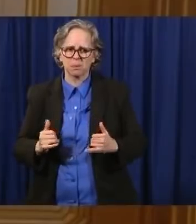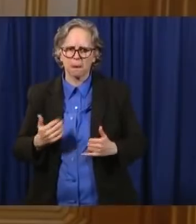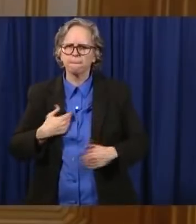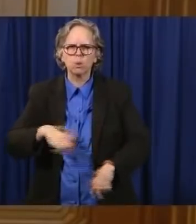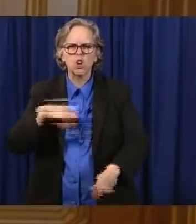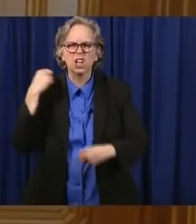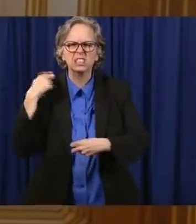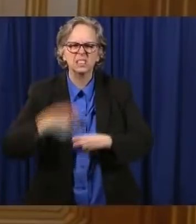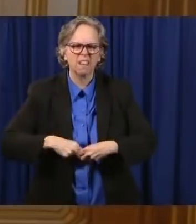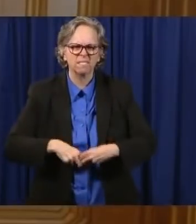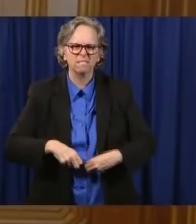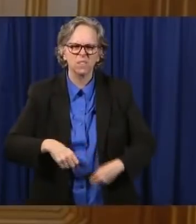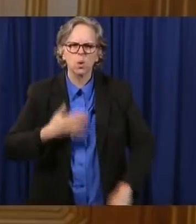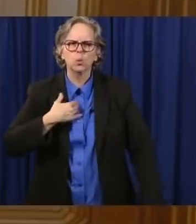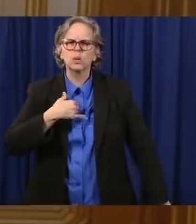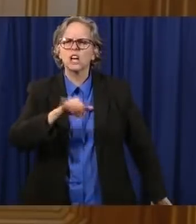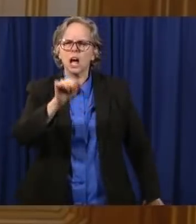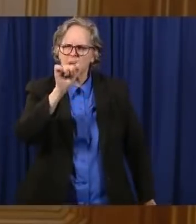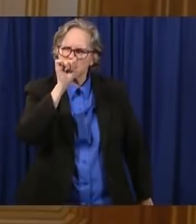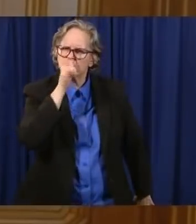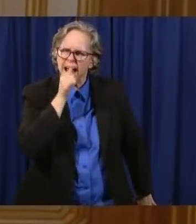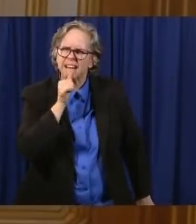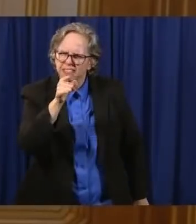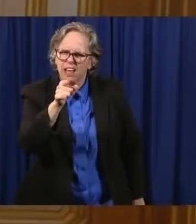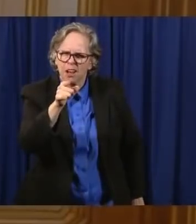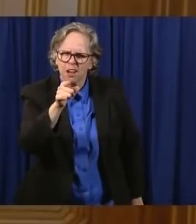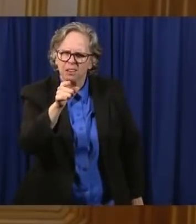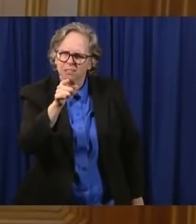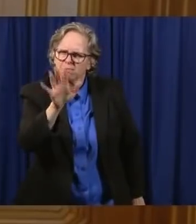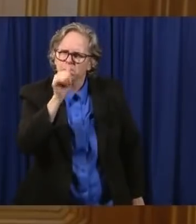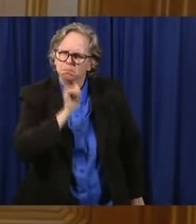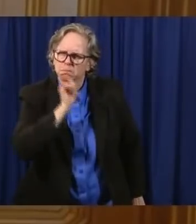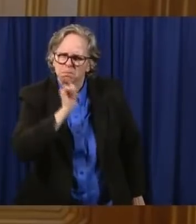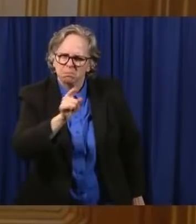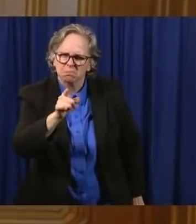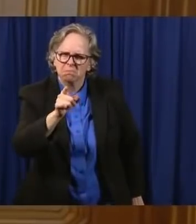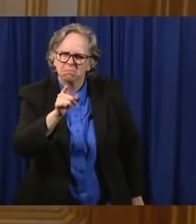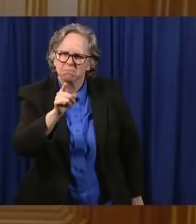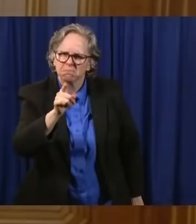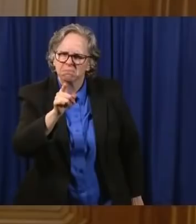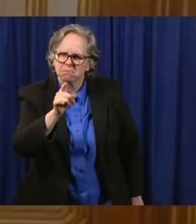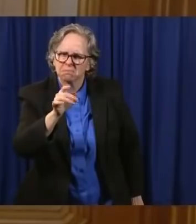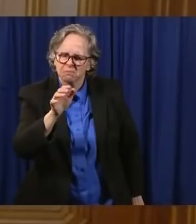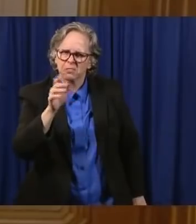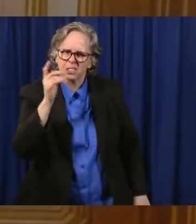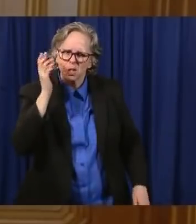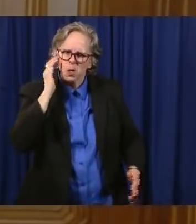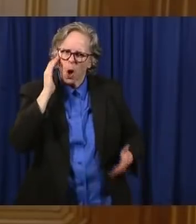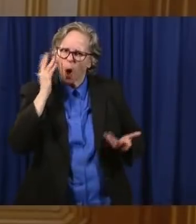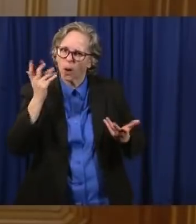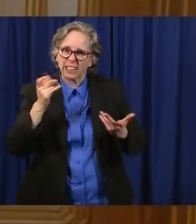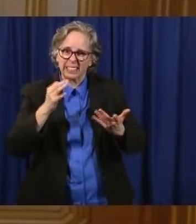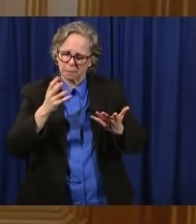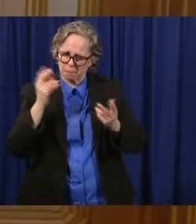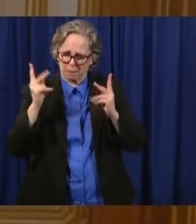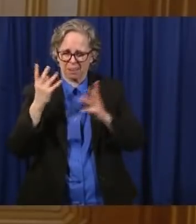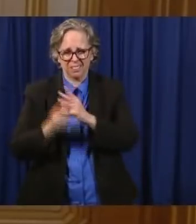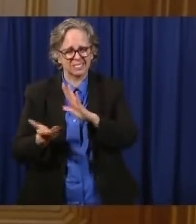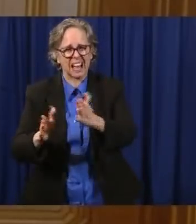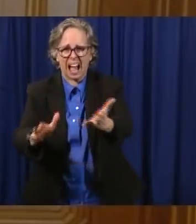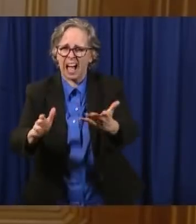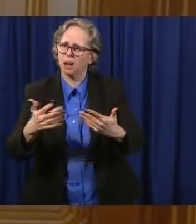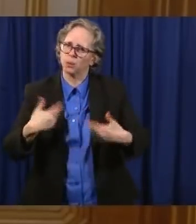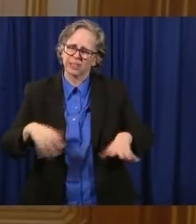to hang in there, because if we don't, we're going to pay the price, and it's going to be a heavy, heavy toll. Is a large gathering like this, a protest like